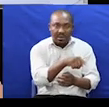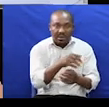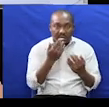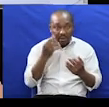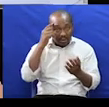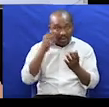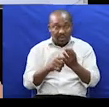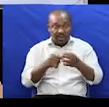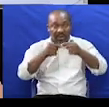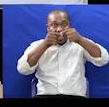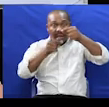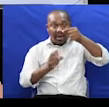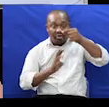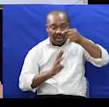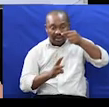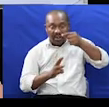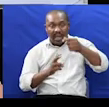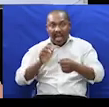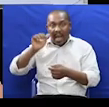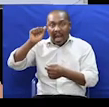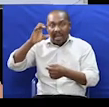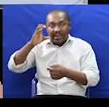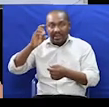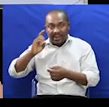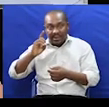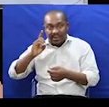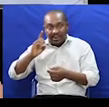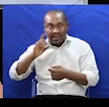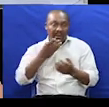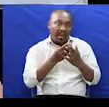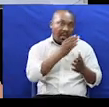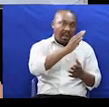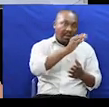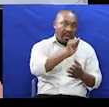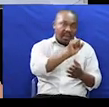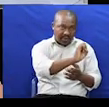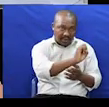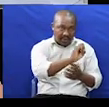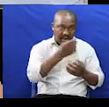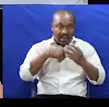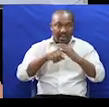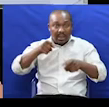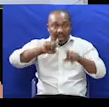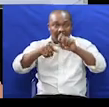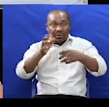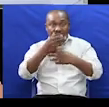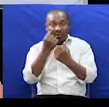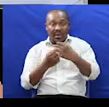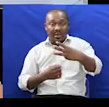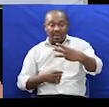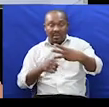acid and base, we must have indicators. And in chemistry, we have only three indicators. Only three